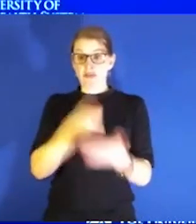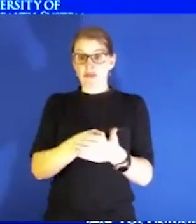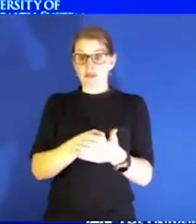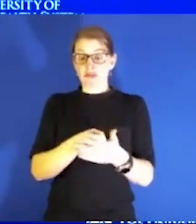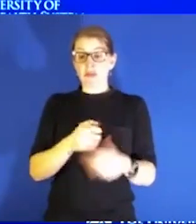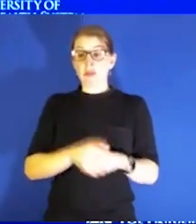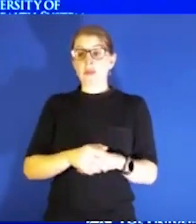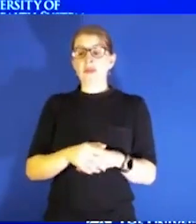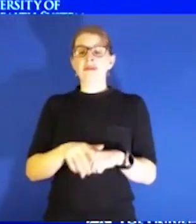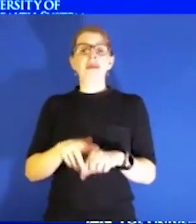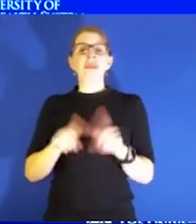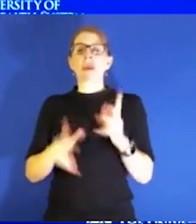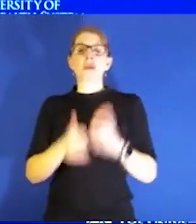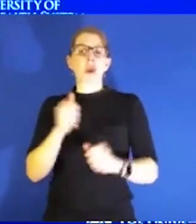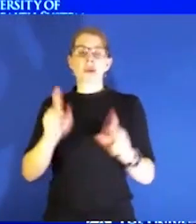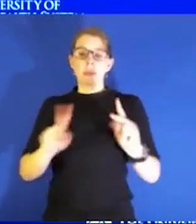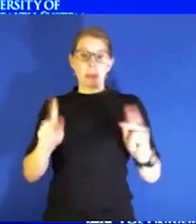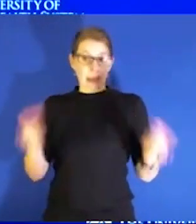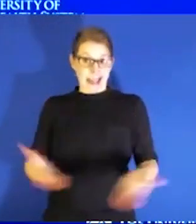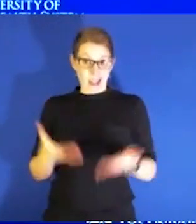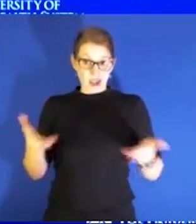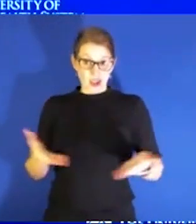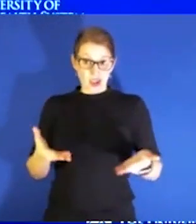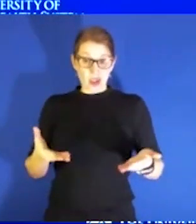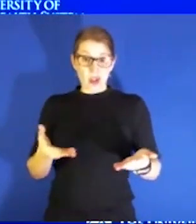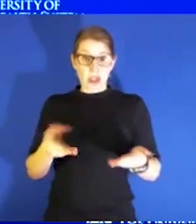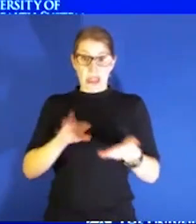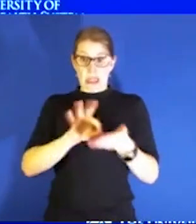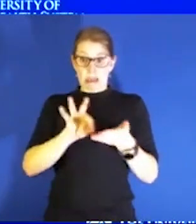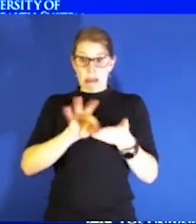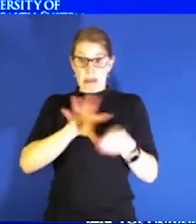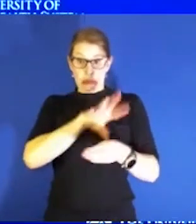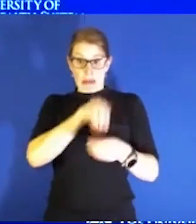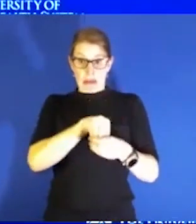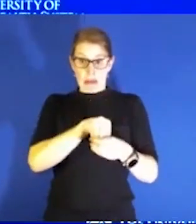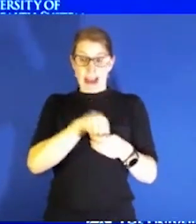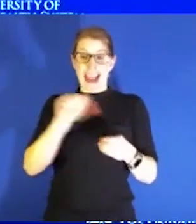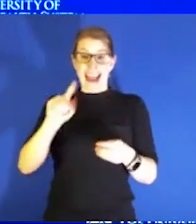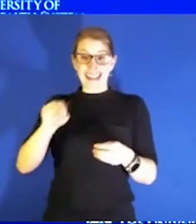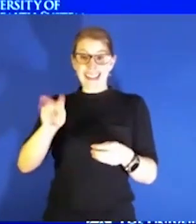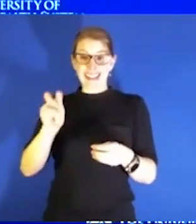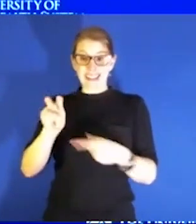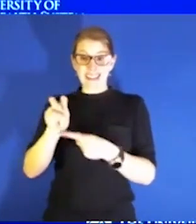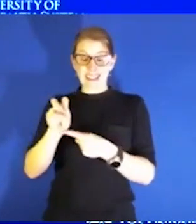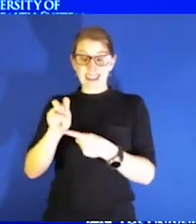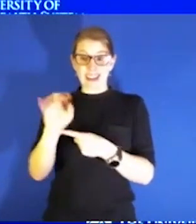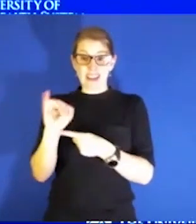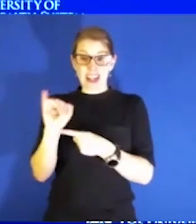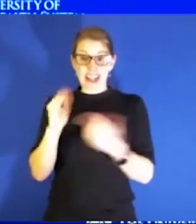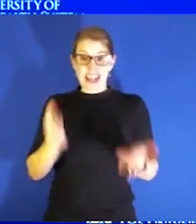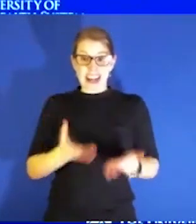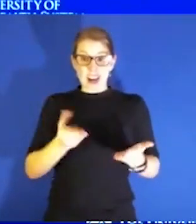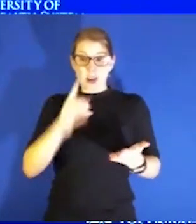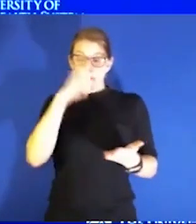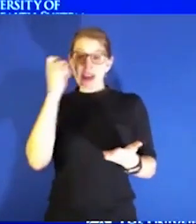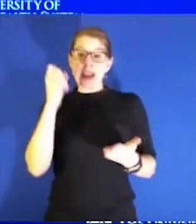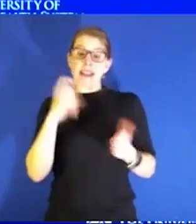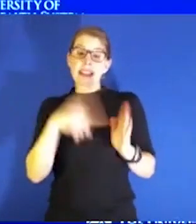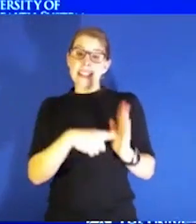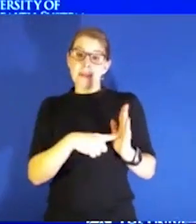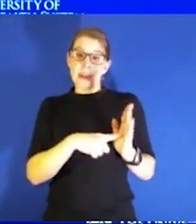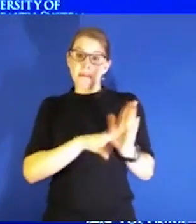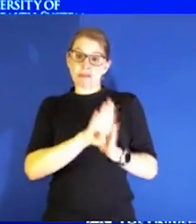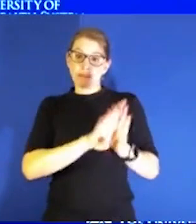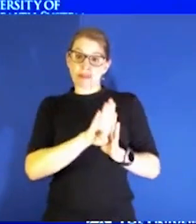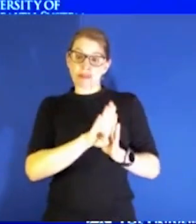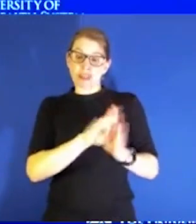people right now that are here counted in that acute active infections are here because of symptomatic disease for